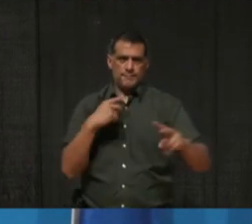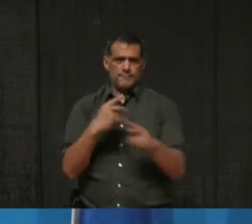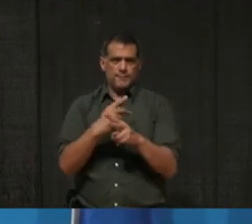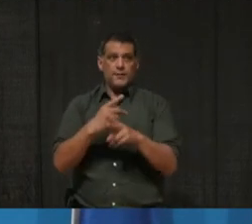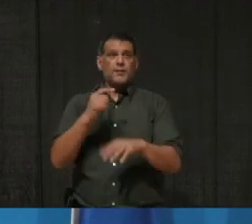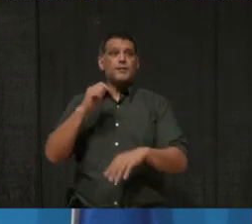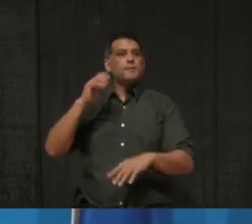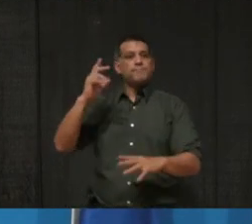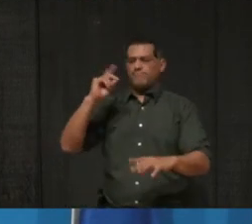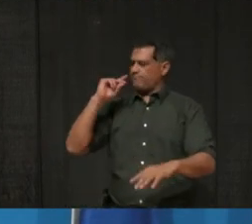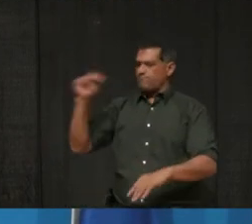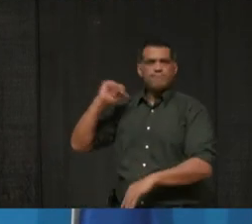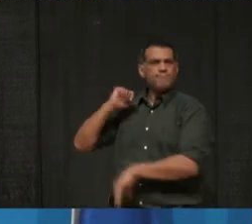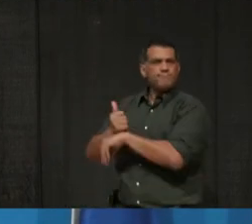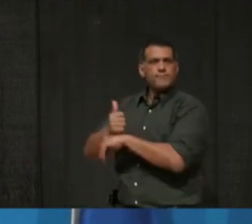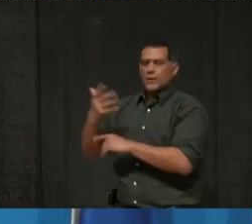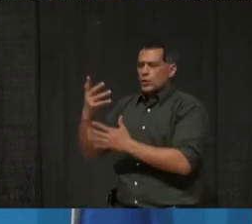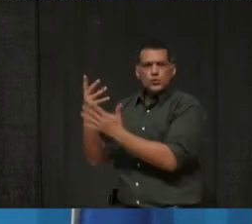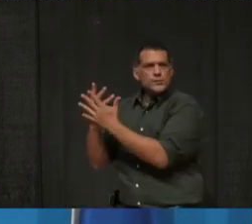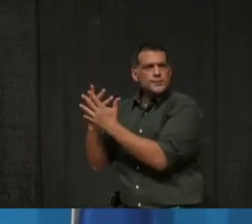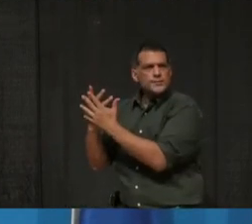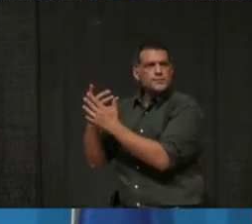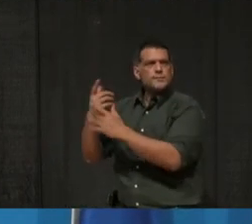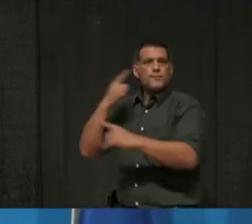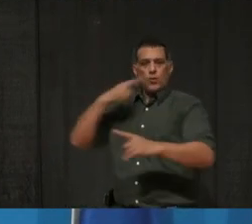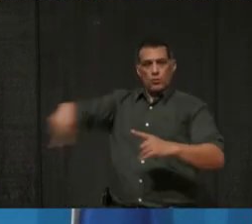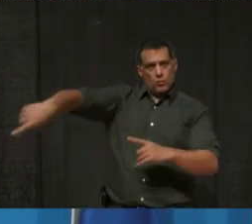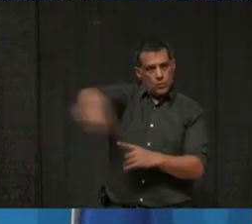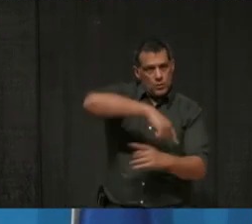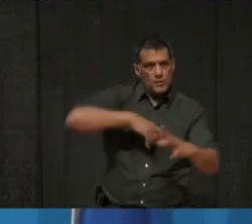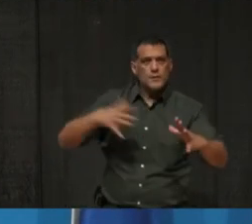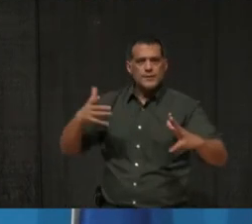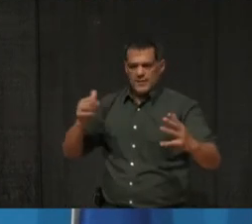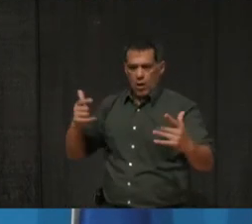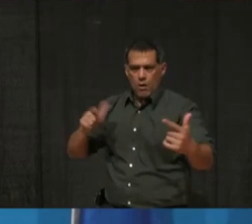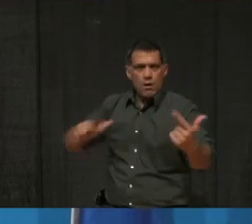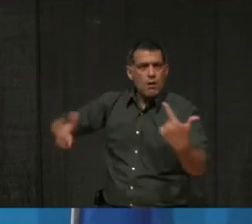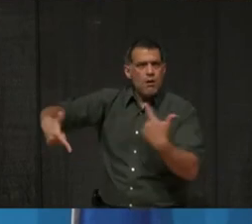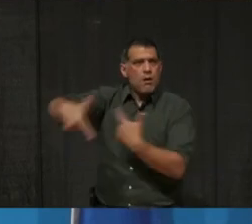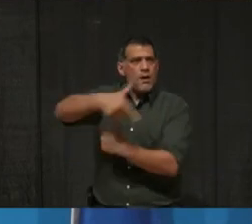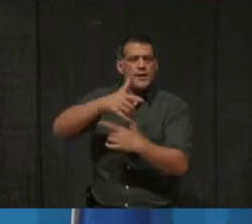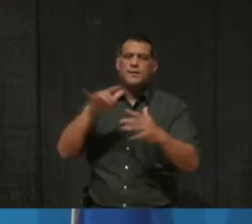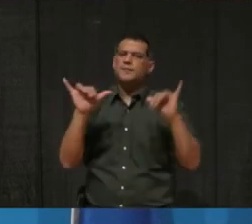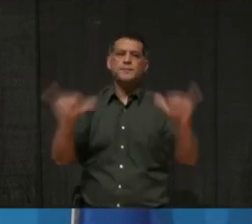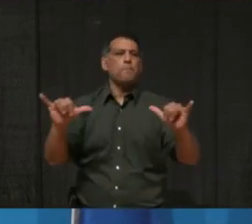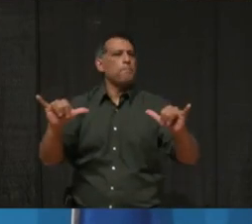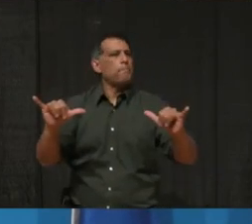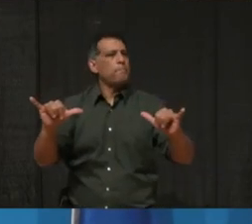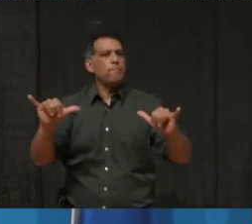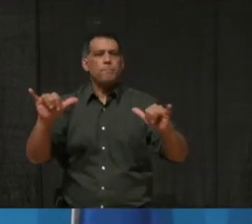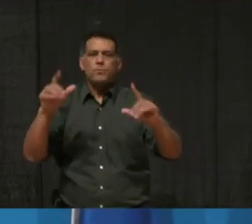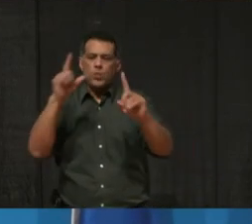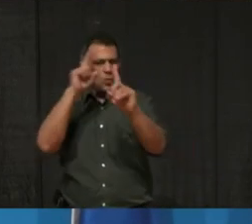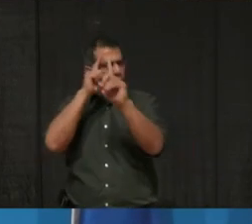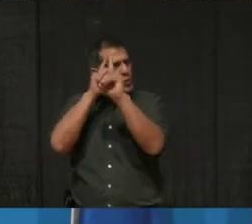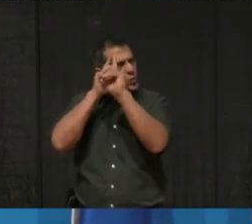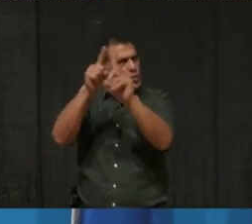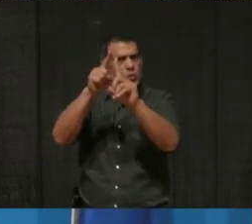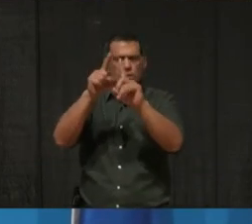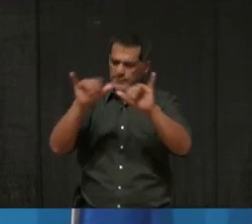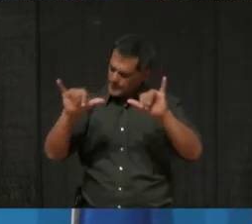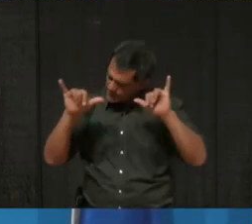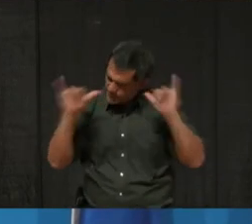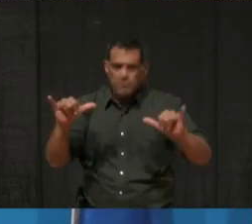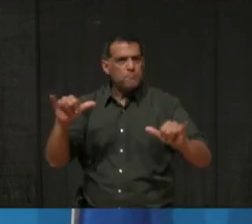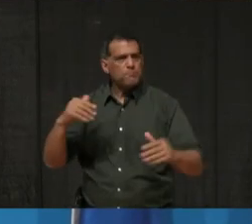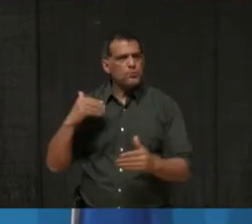part of the province. So, it really is the same, graduated principle in terms of how that